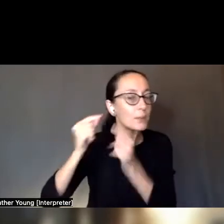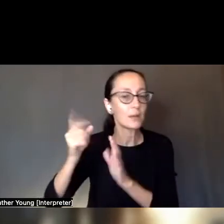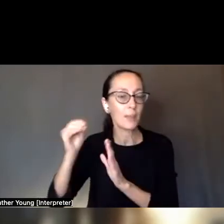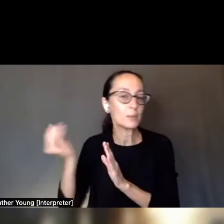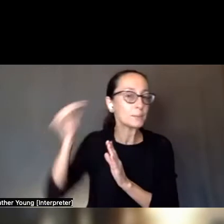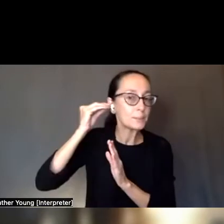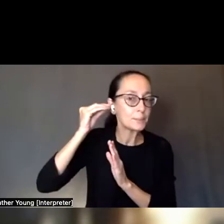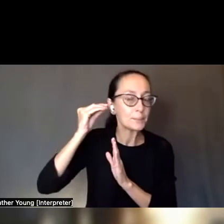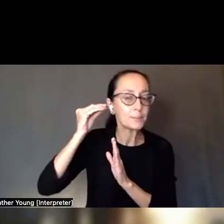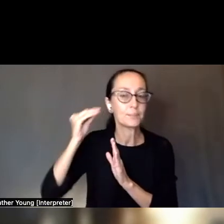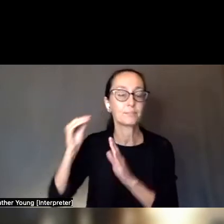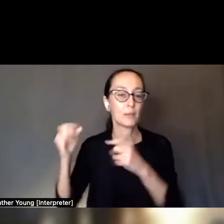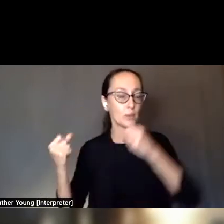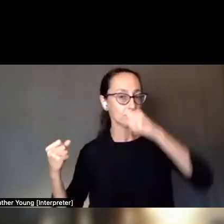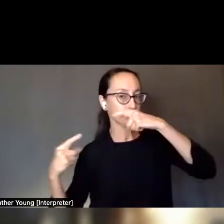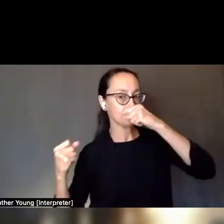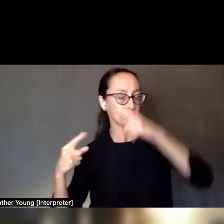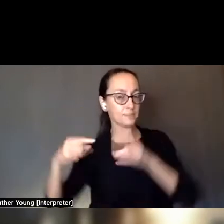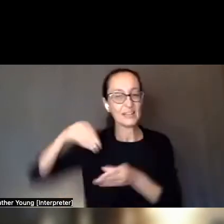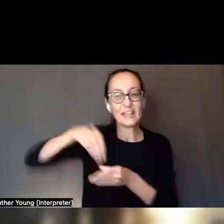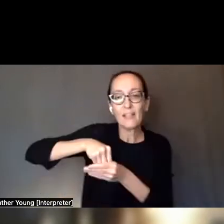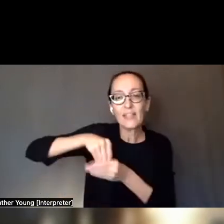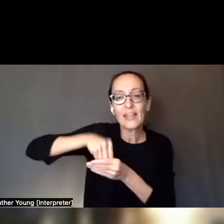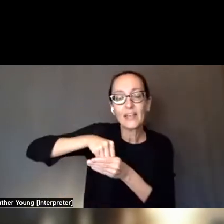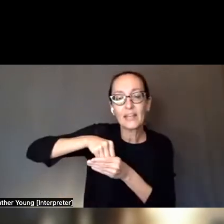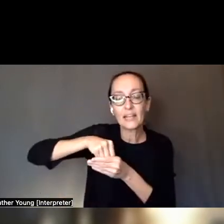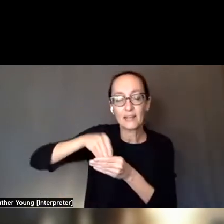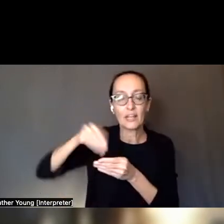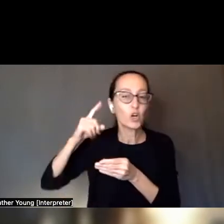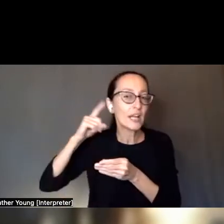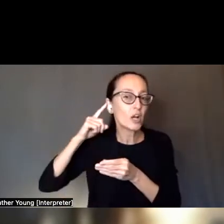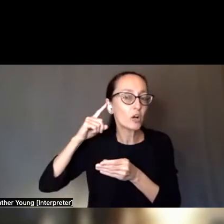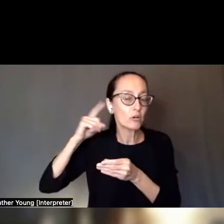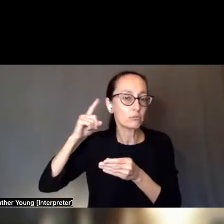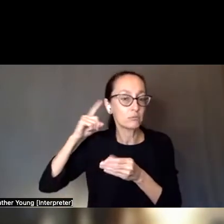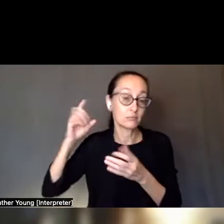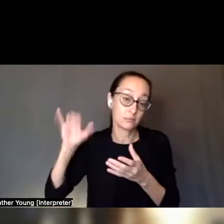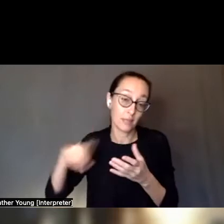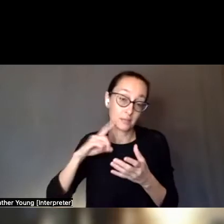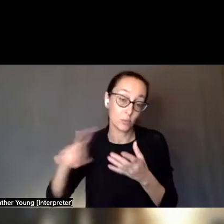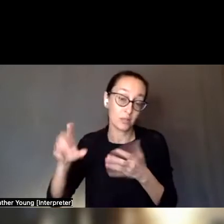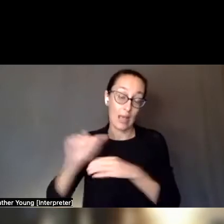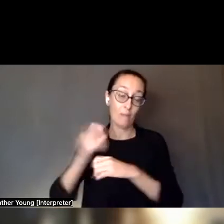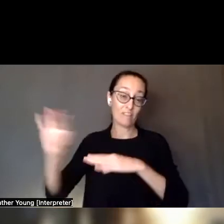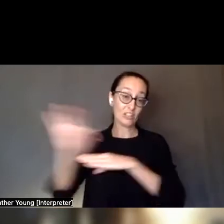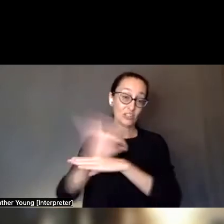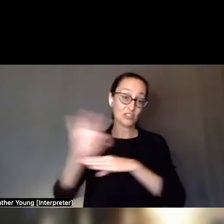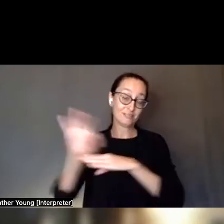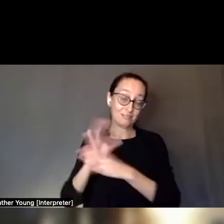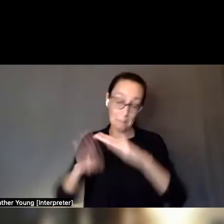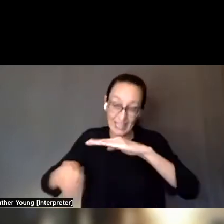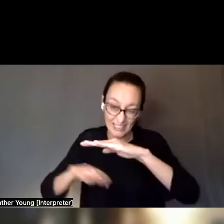then stimulates the inner ear to deliver sound. So that's how it works basically. And you can see another